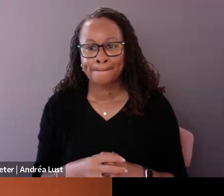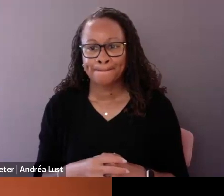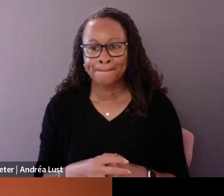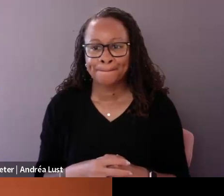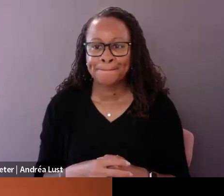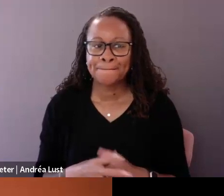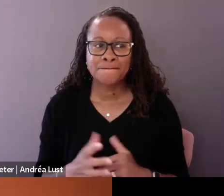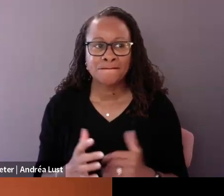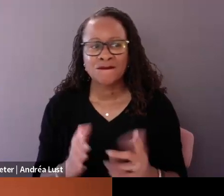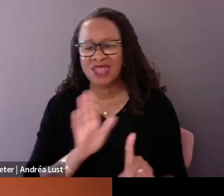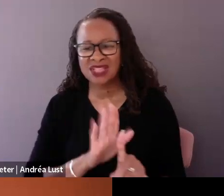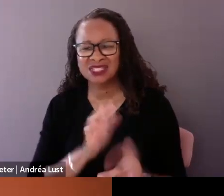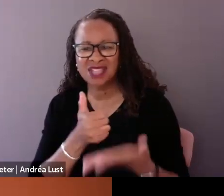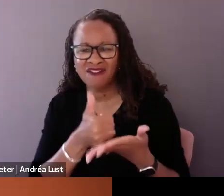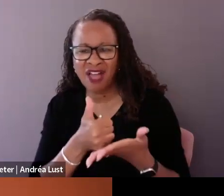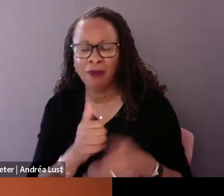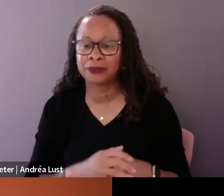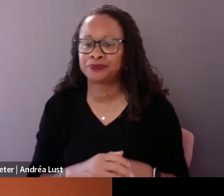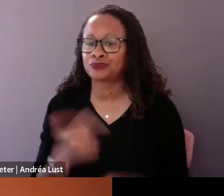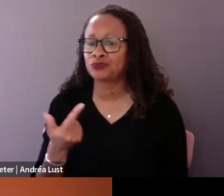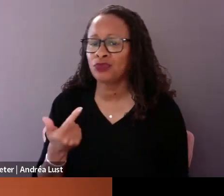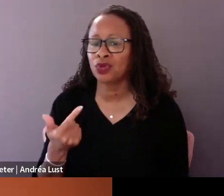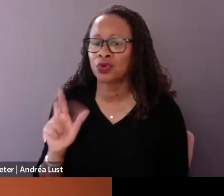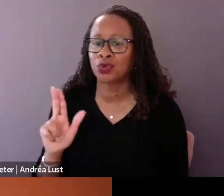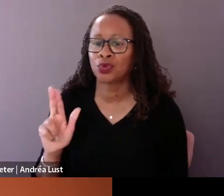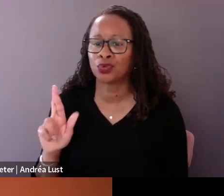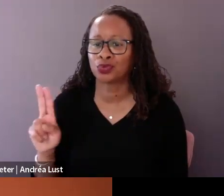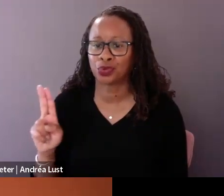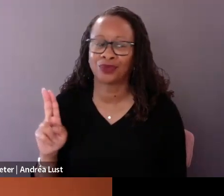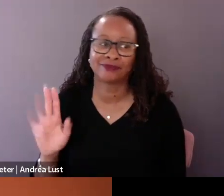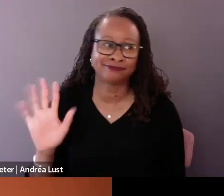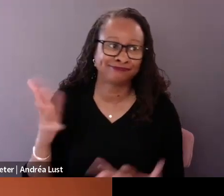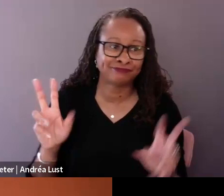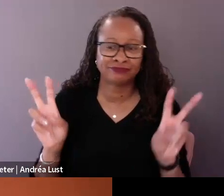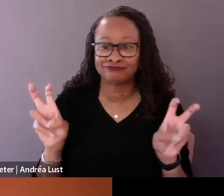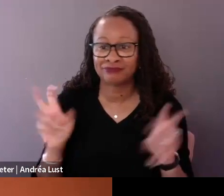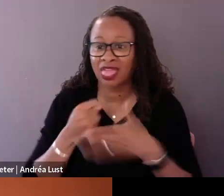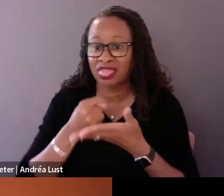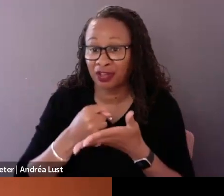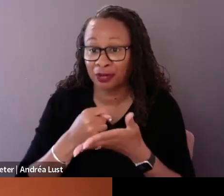self-help guru-esque, you know, therapy that he was,